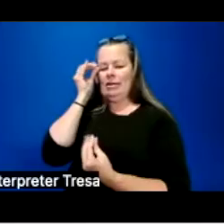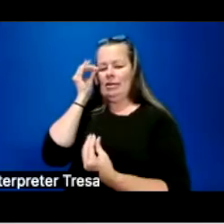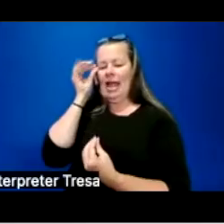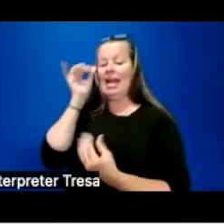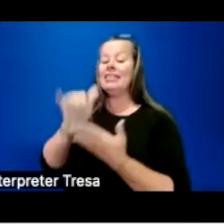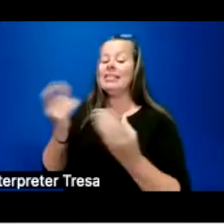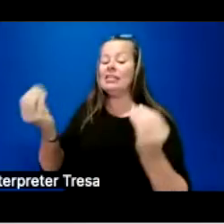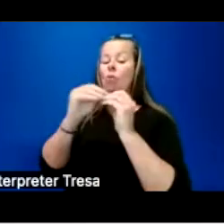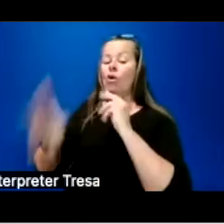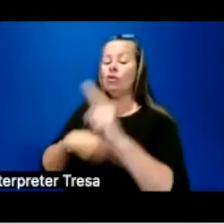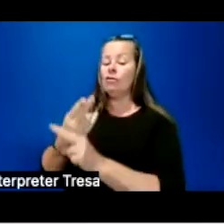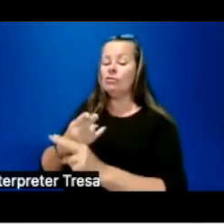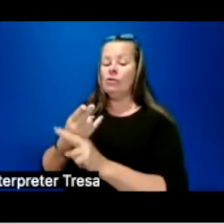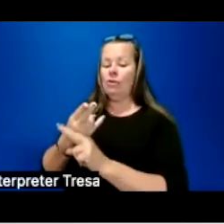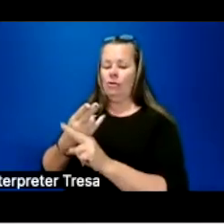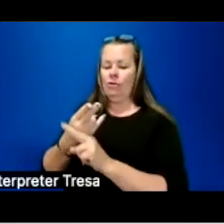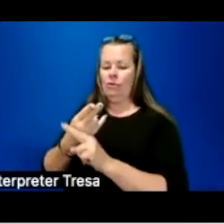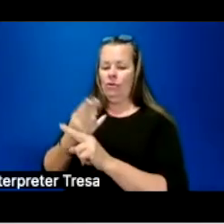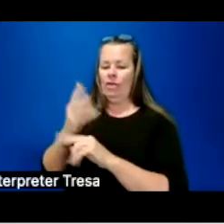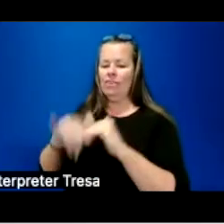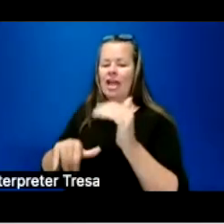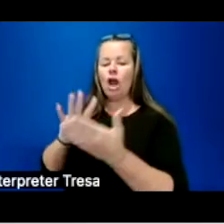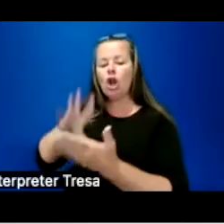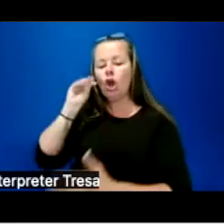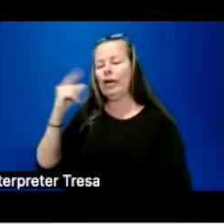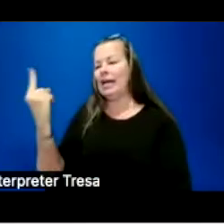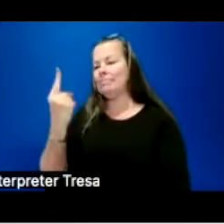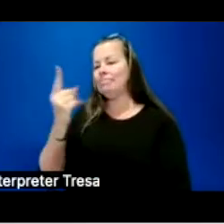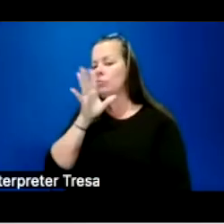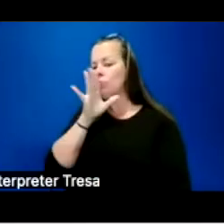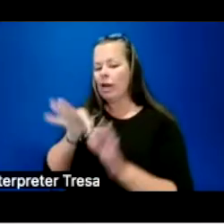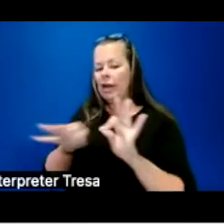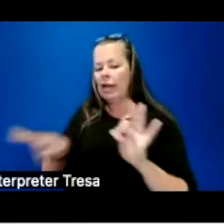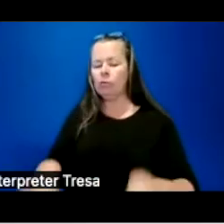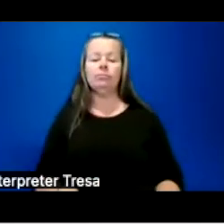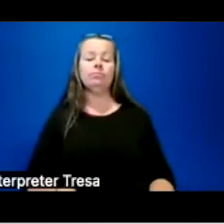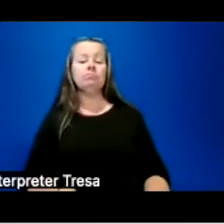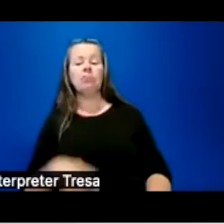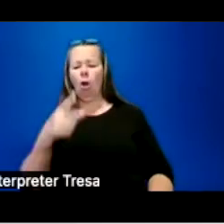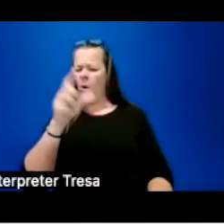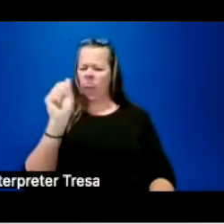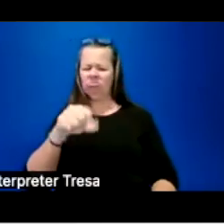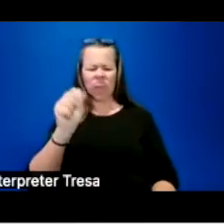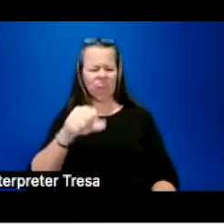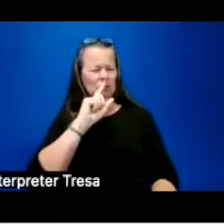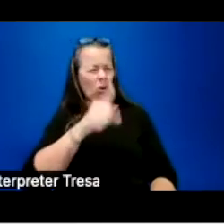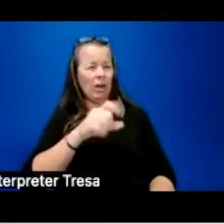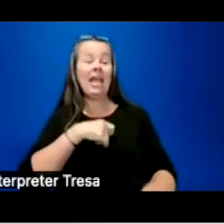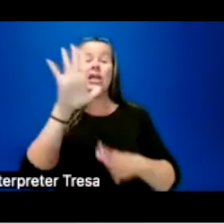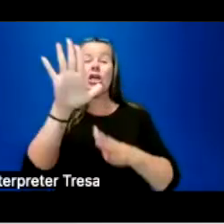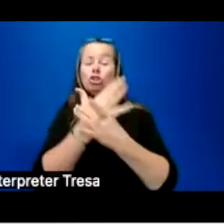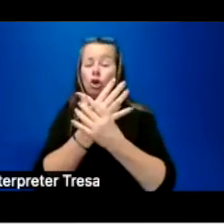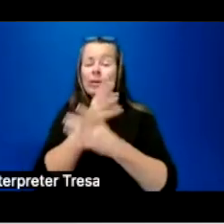spoken language. Totally, Yeah. totally. I mean, and in German, especially, the words are very long. The words are extremely long.